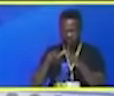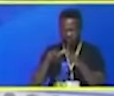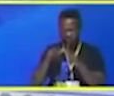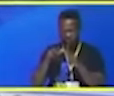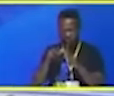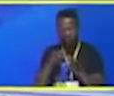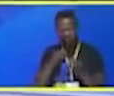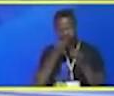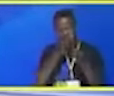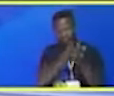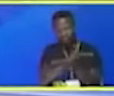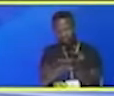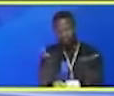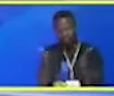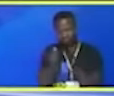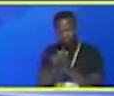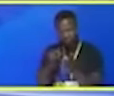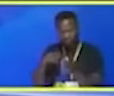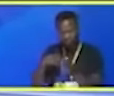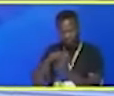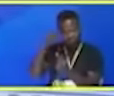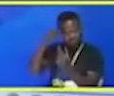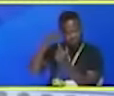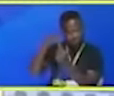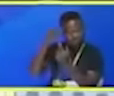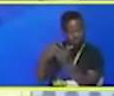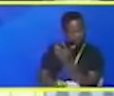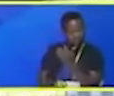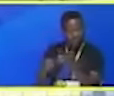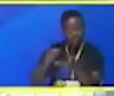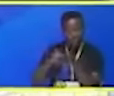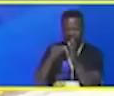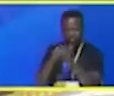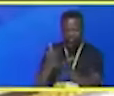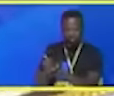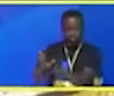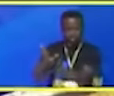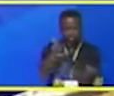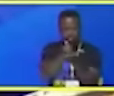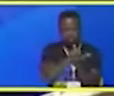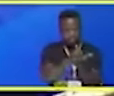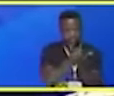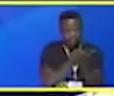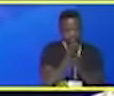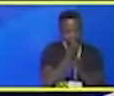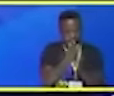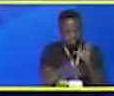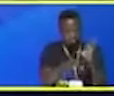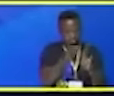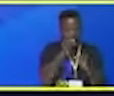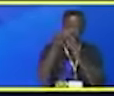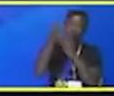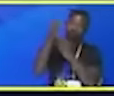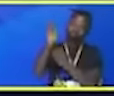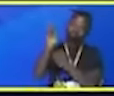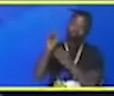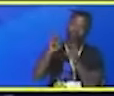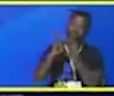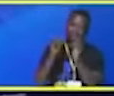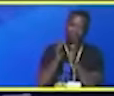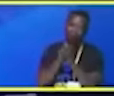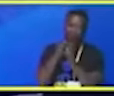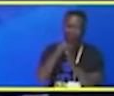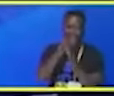protocol tonight. My emphasis is to help us by the Spirit of the living God to